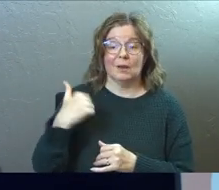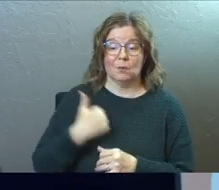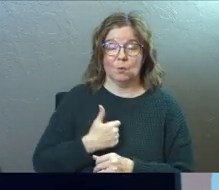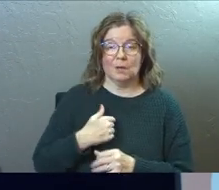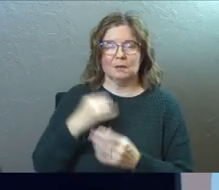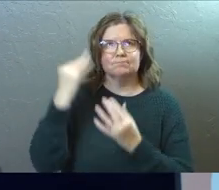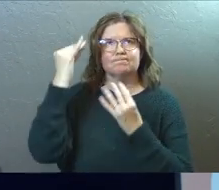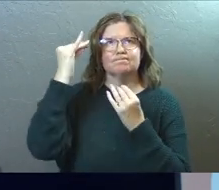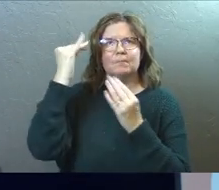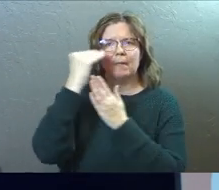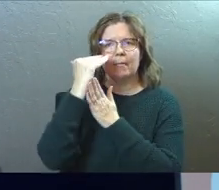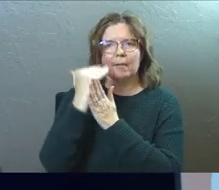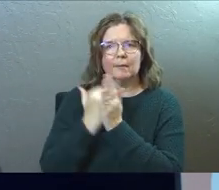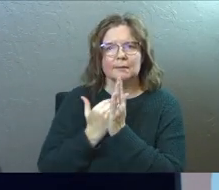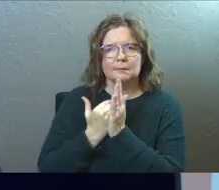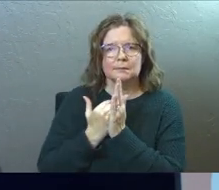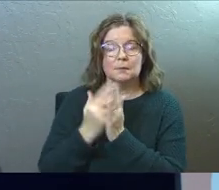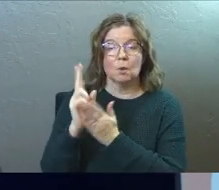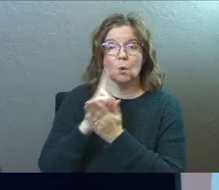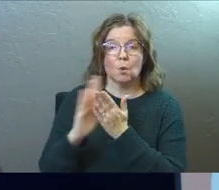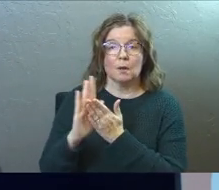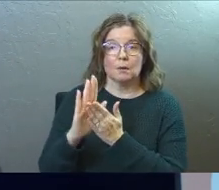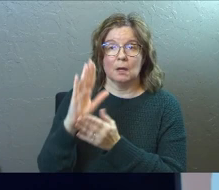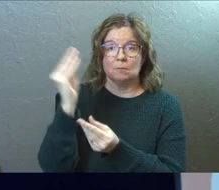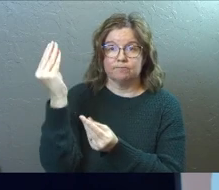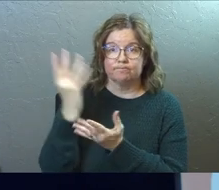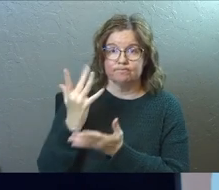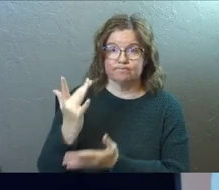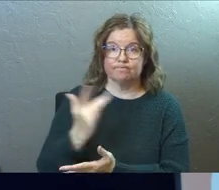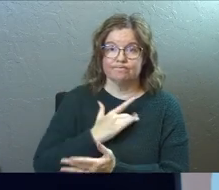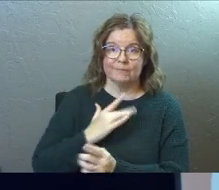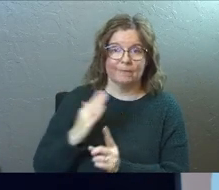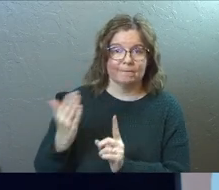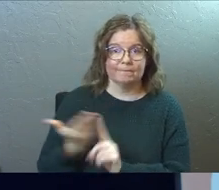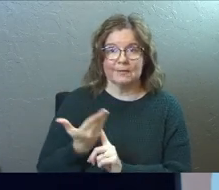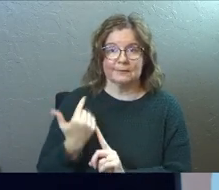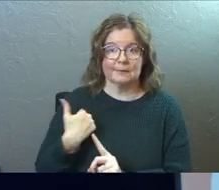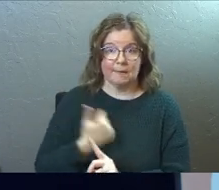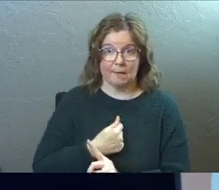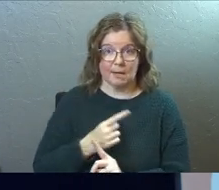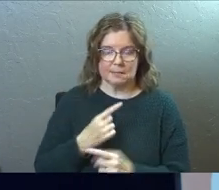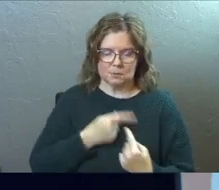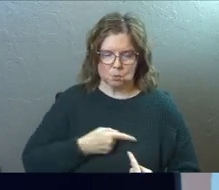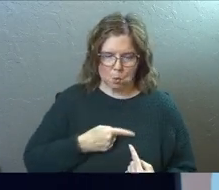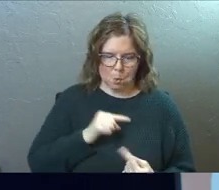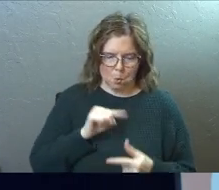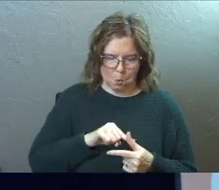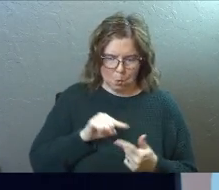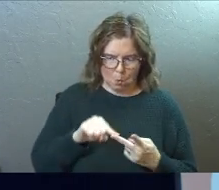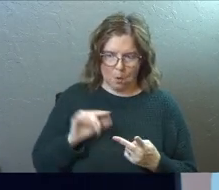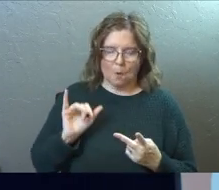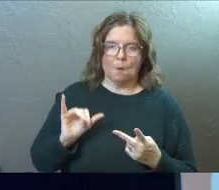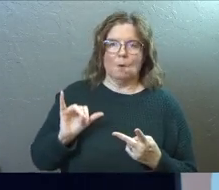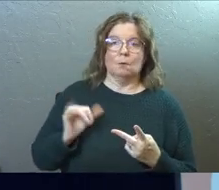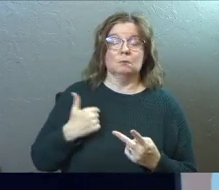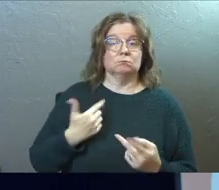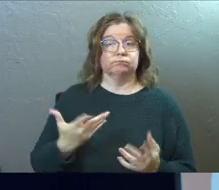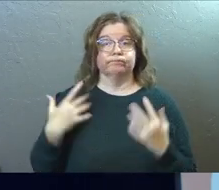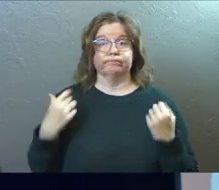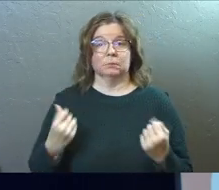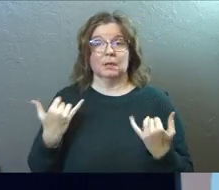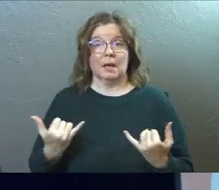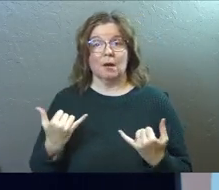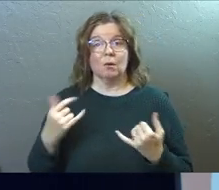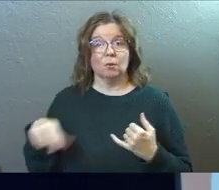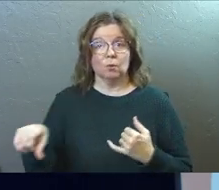we reflected on that list and the Holy Spirit spoke to us on where we're struggling in our life, I'm very confident that right